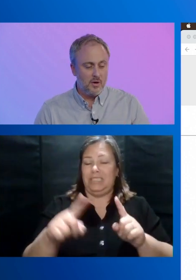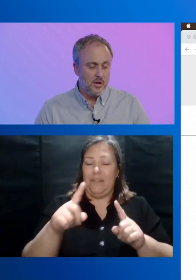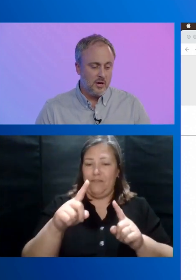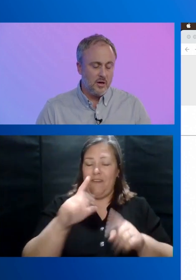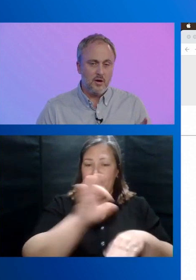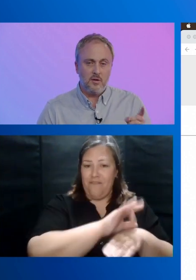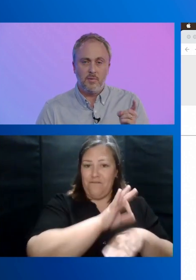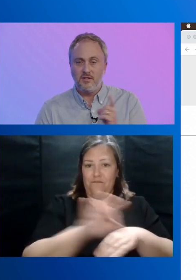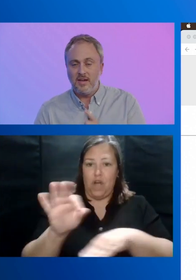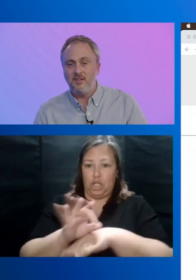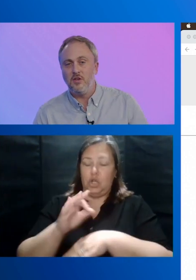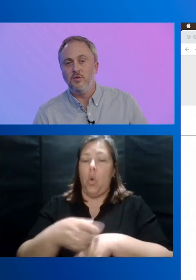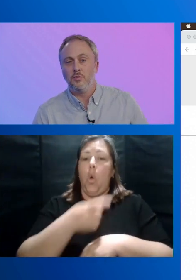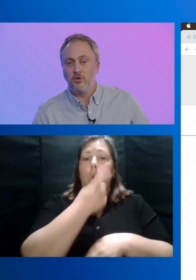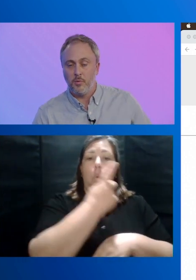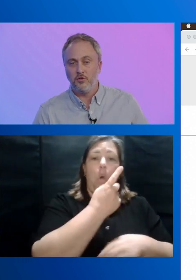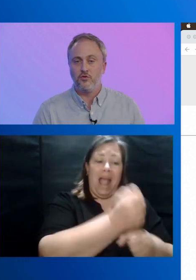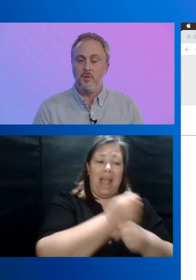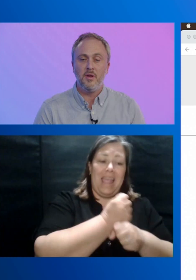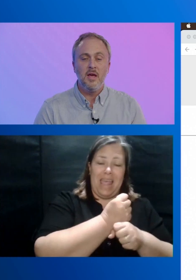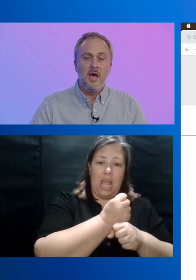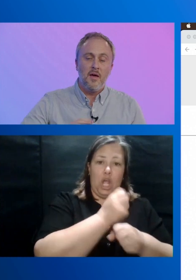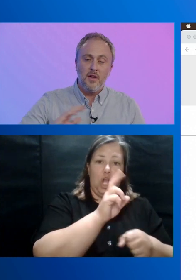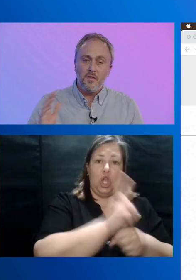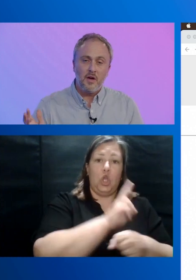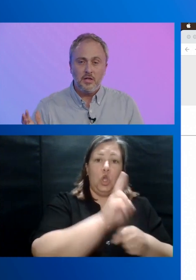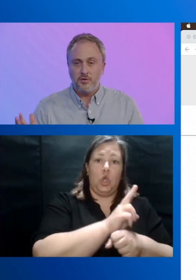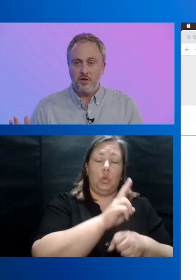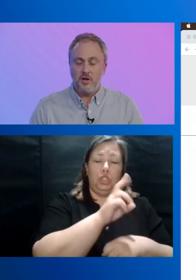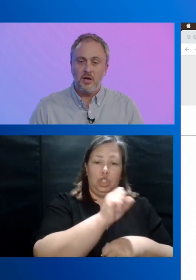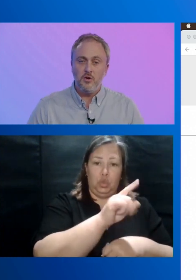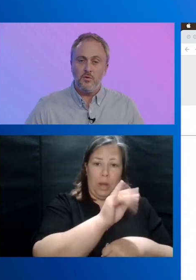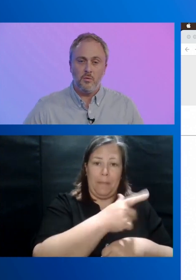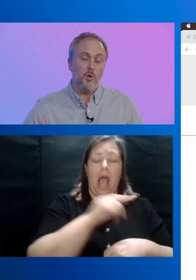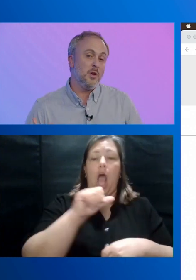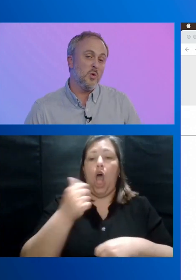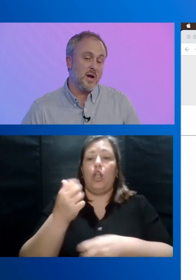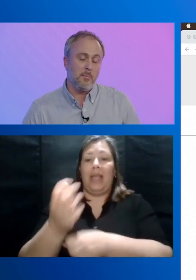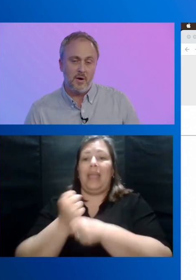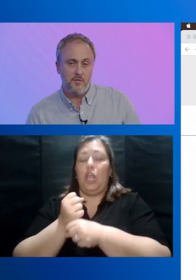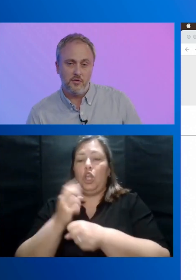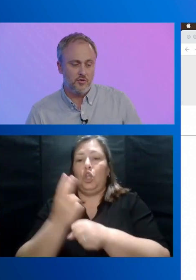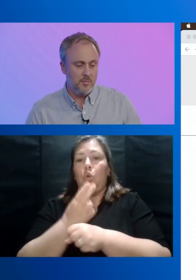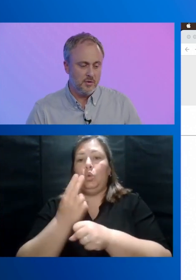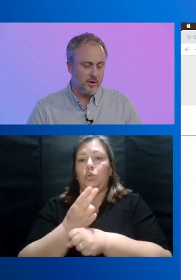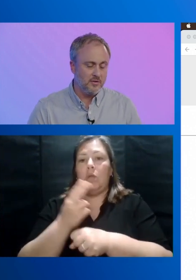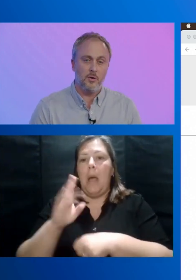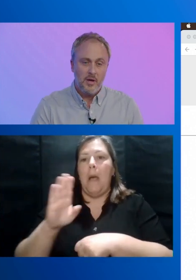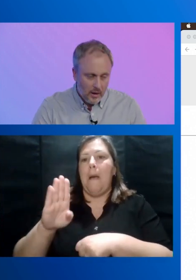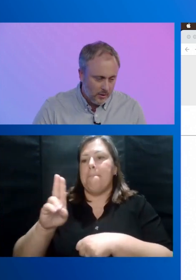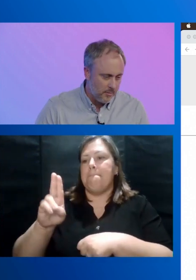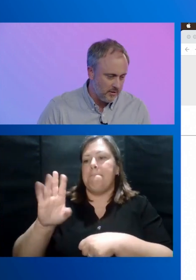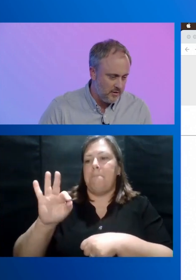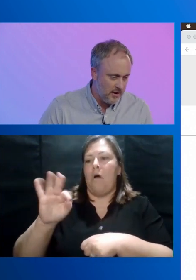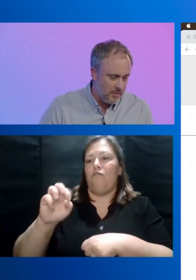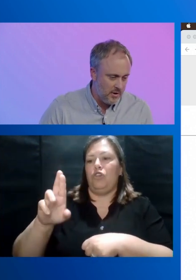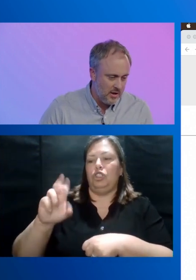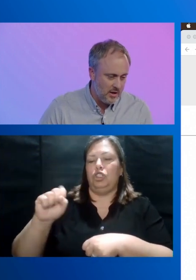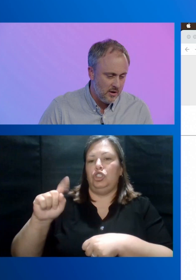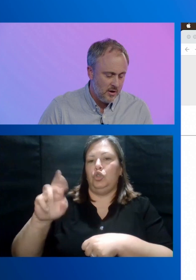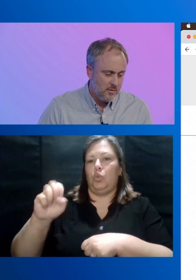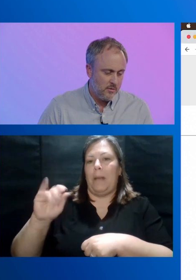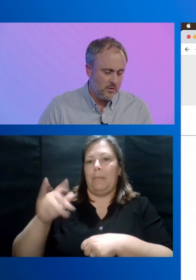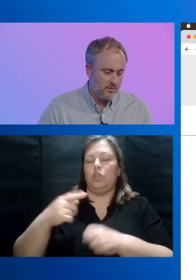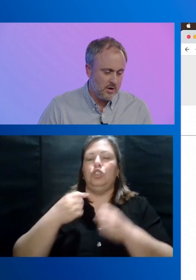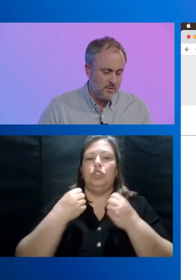returning my data using response streaming, and the other is returning it using what we call now buffered streaming, right? So I'll go back to the demo